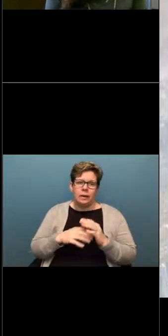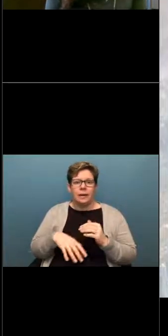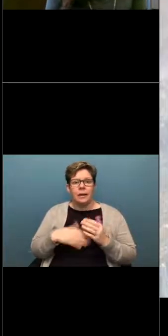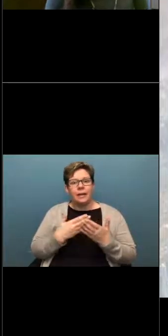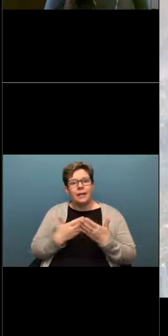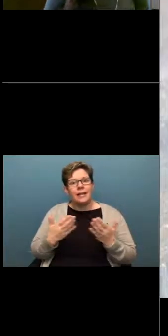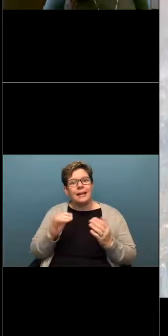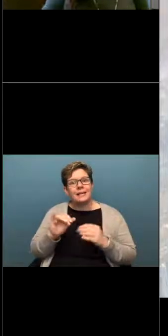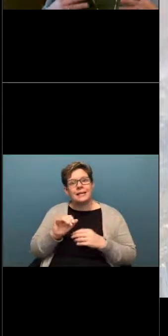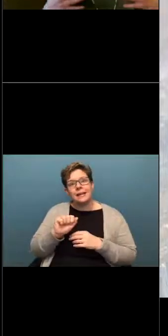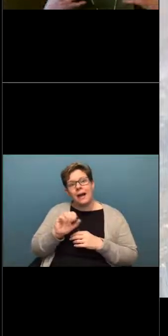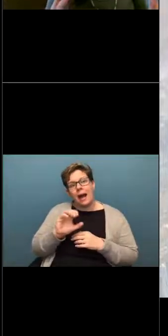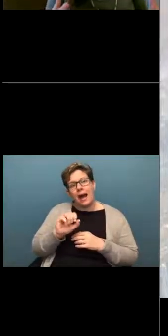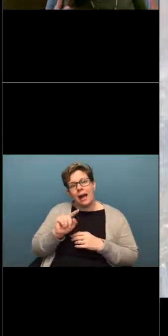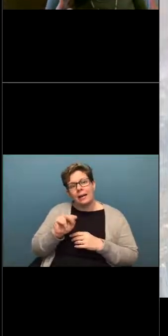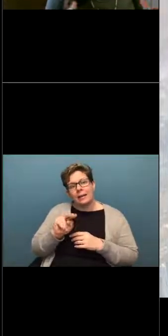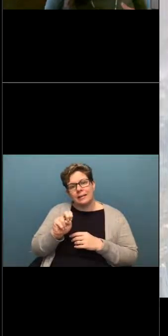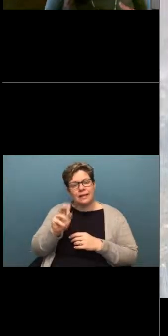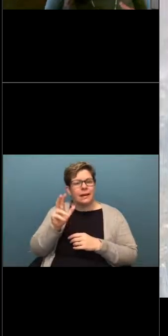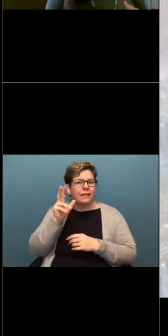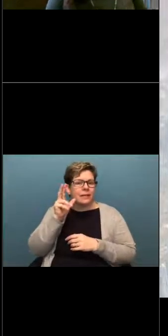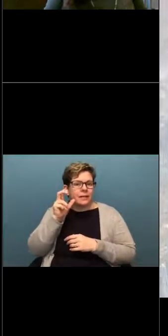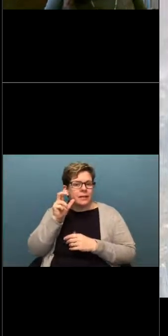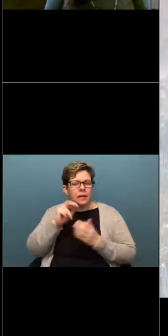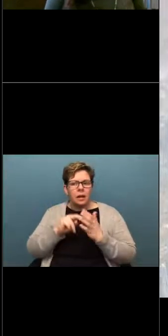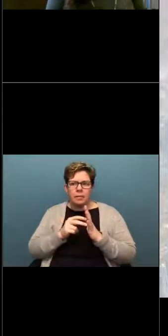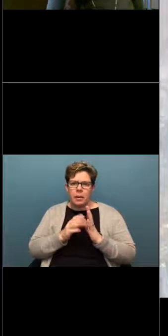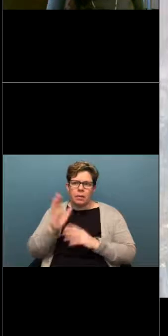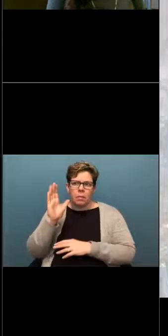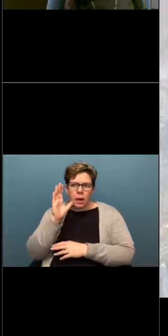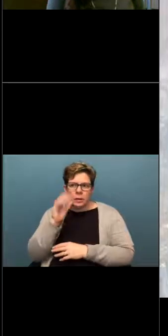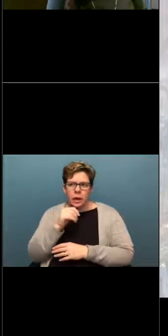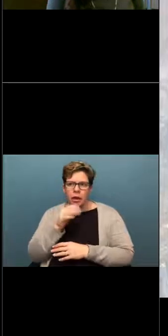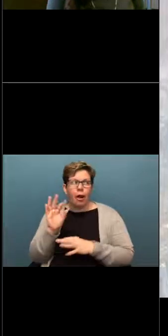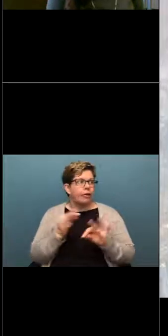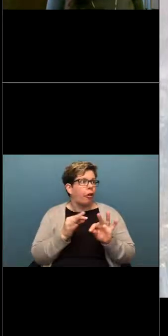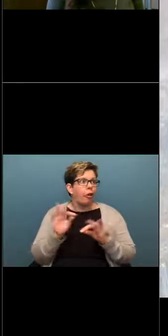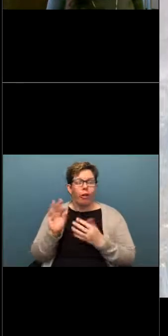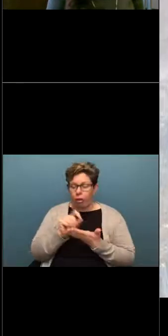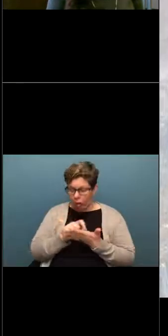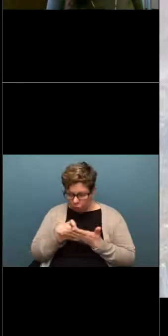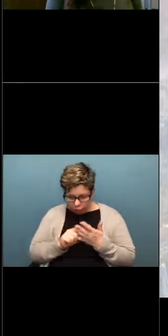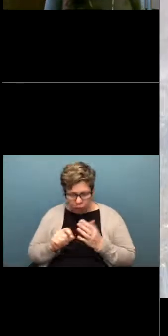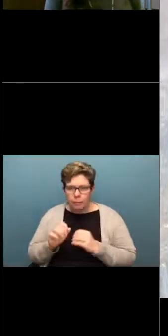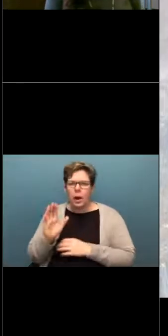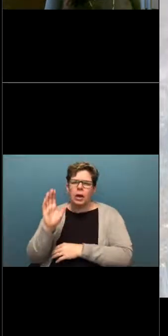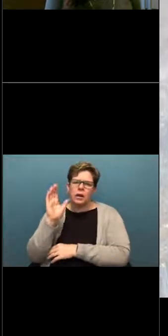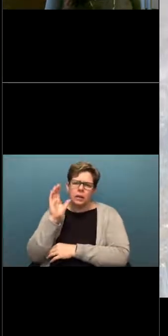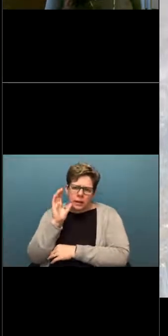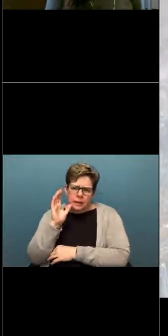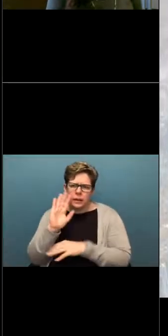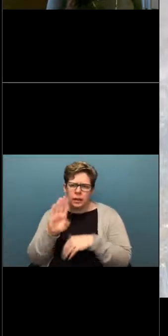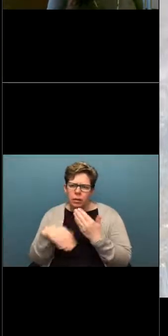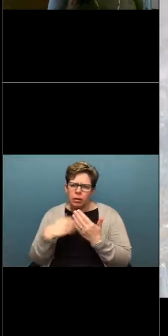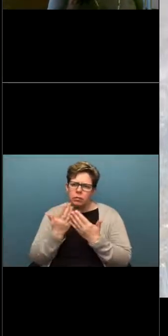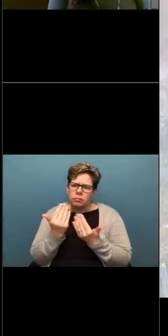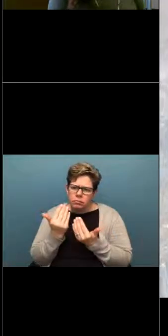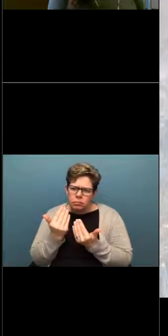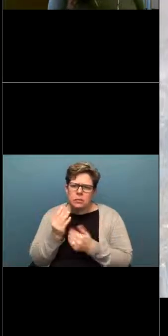active listening, meaning that you're fully present, distractions are set aside, you're listening with all senses